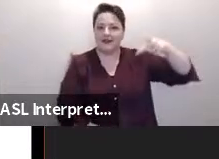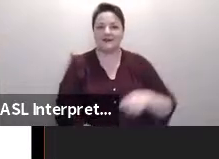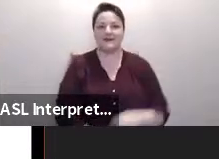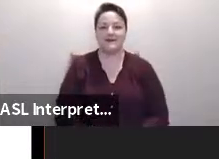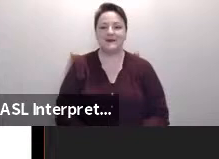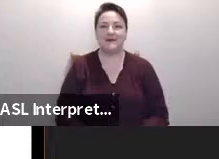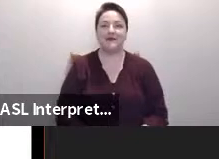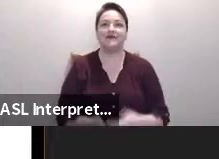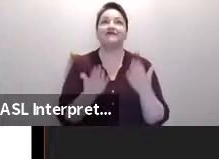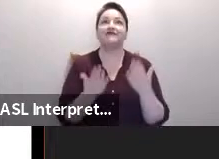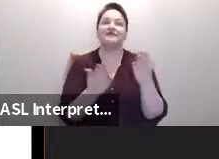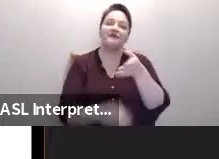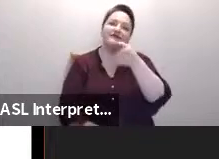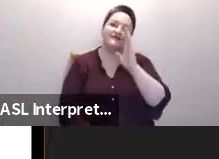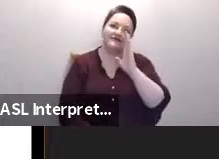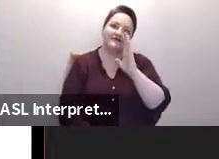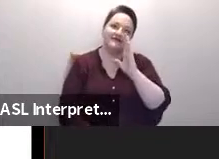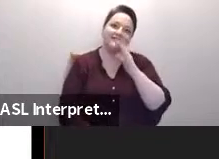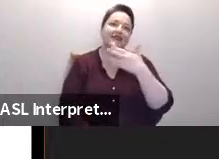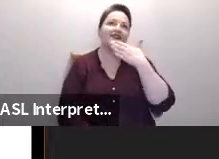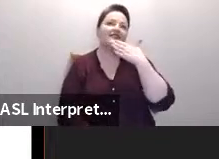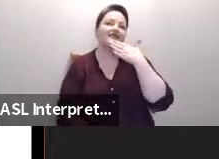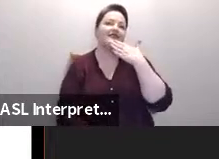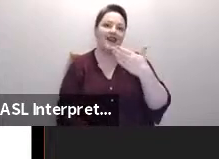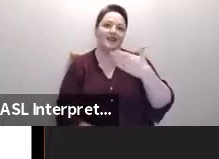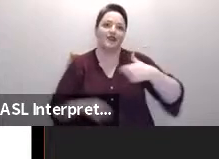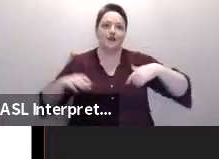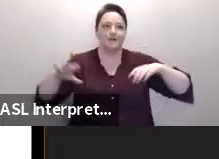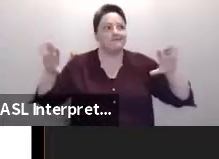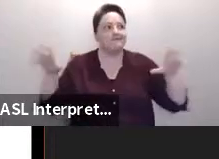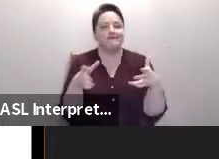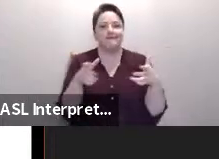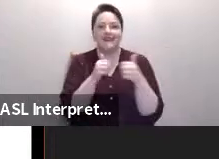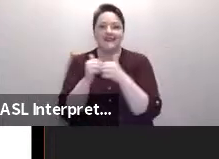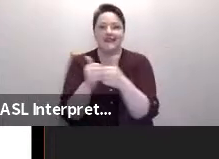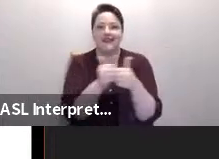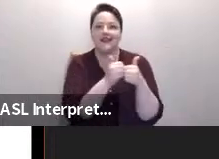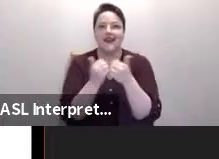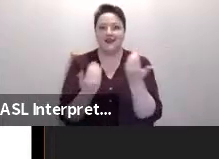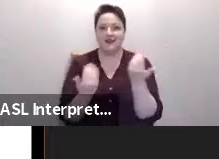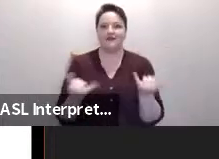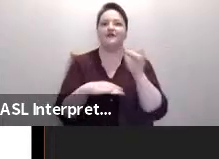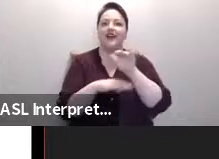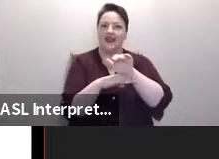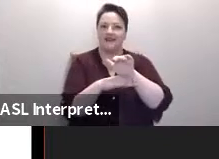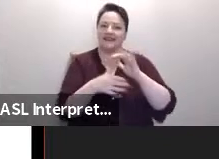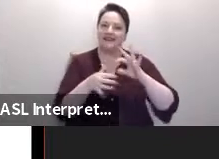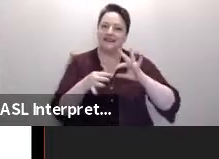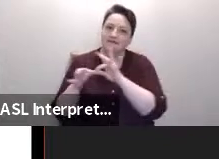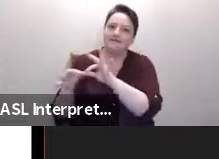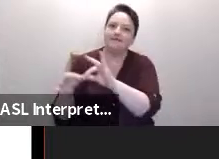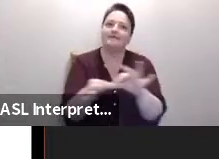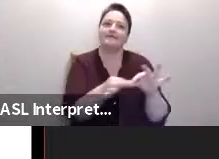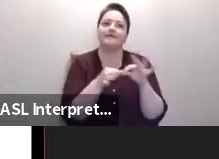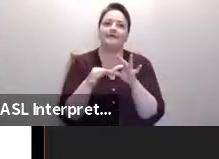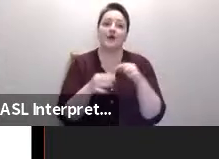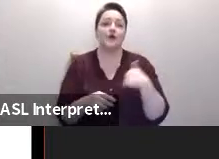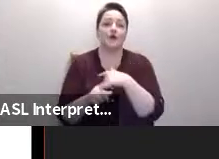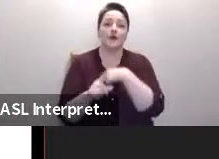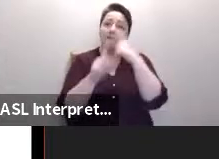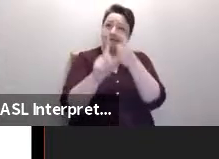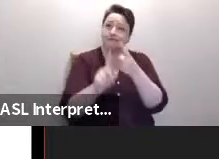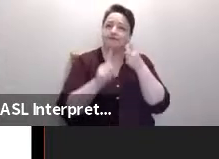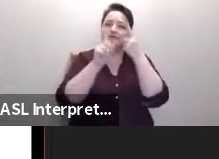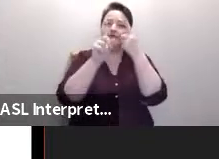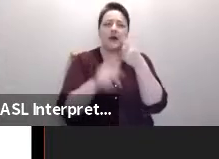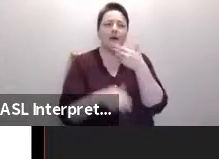Oh God, thank you for bringing us together tonight in unity as we strive to better meet the